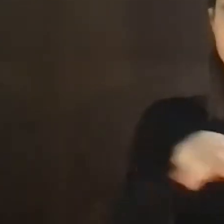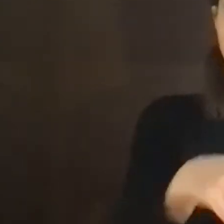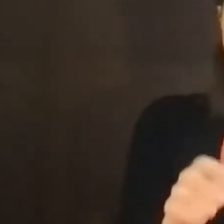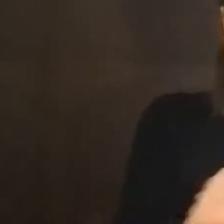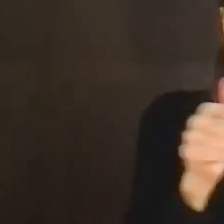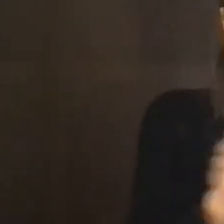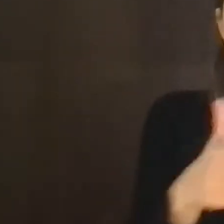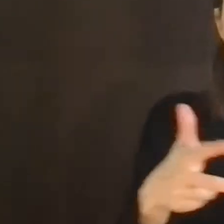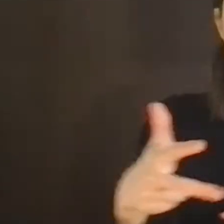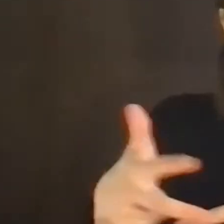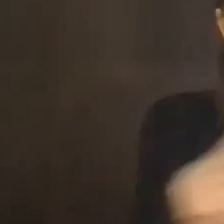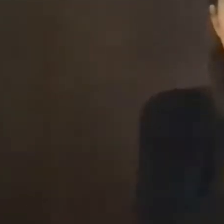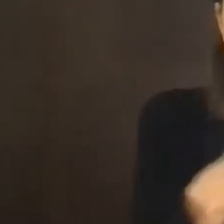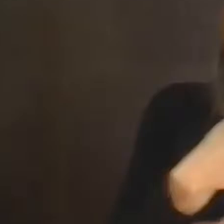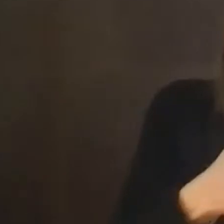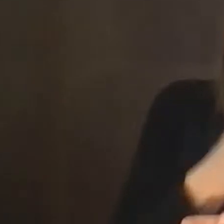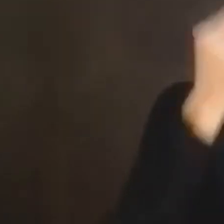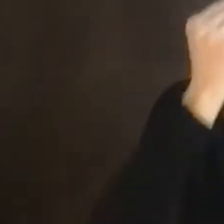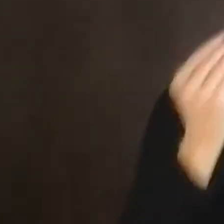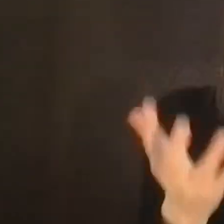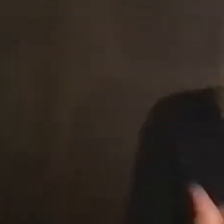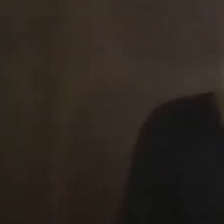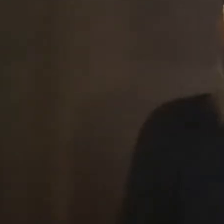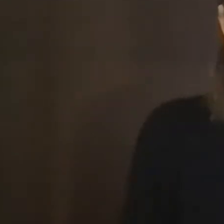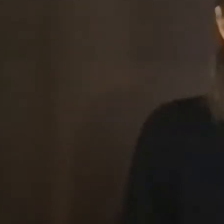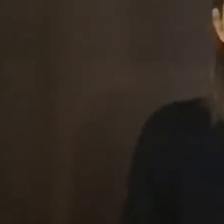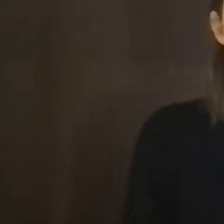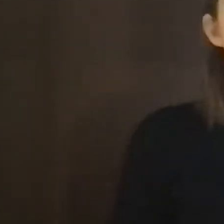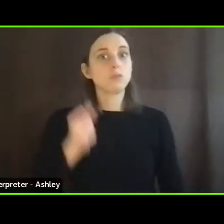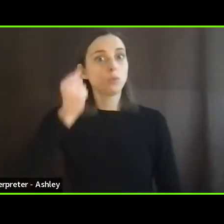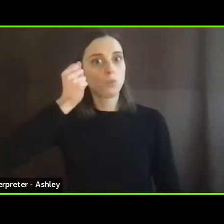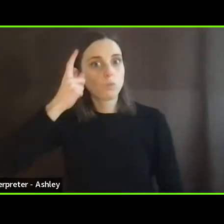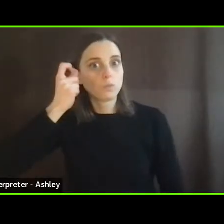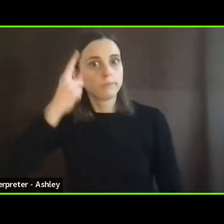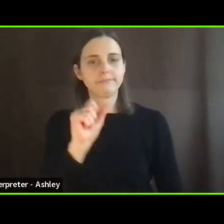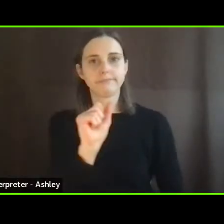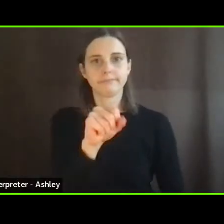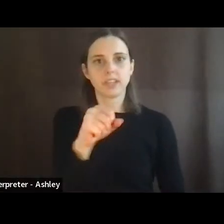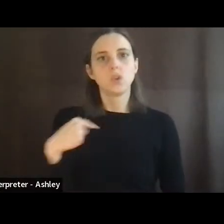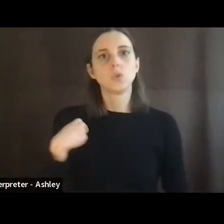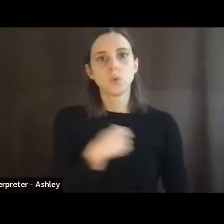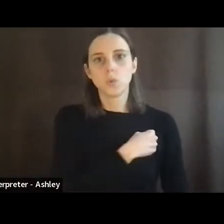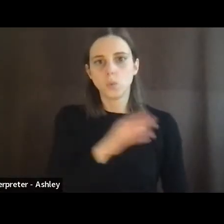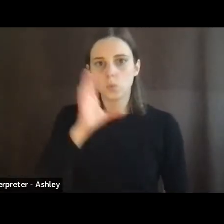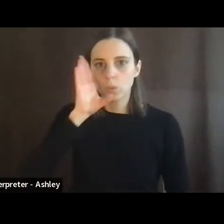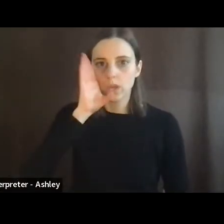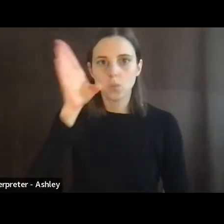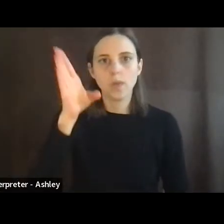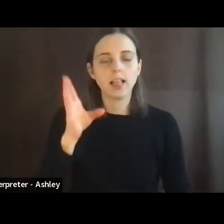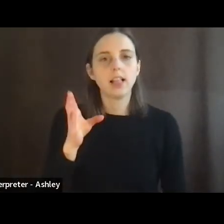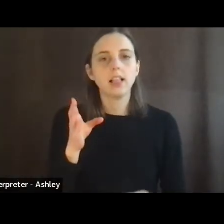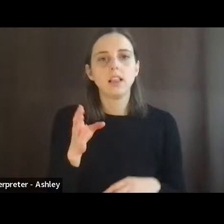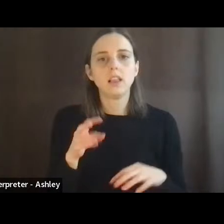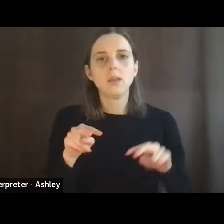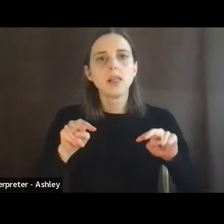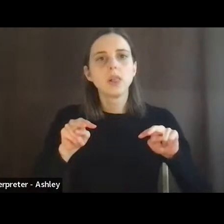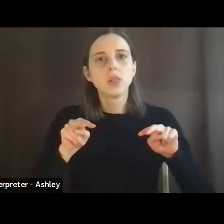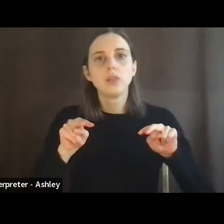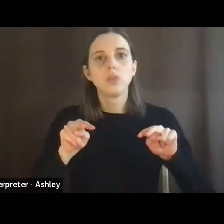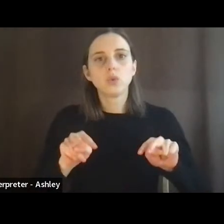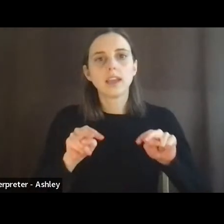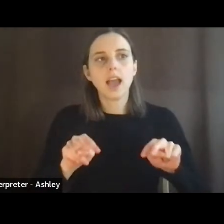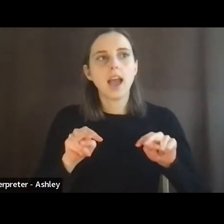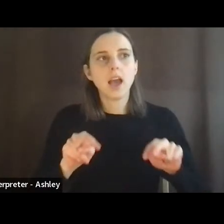So we will be looking at the best and the most current